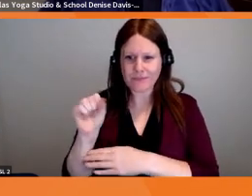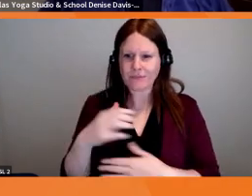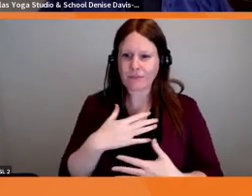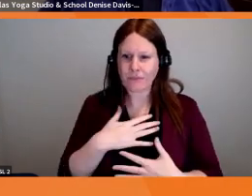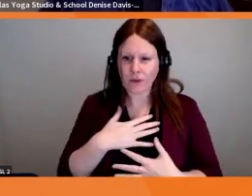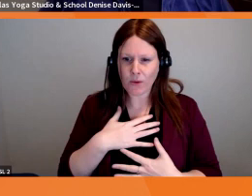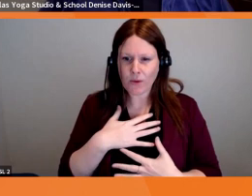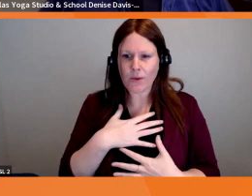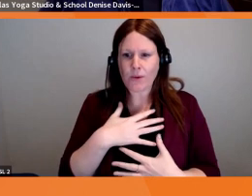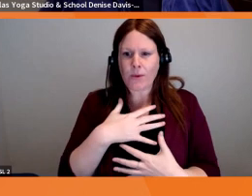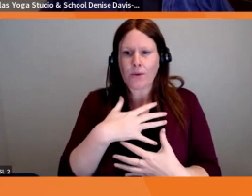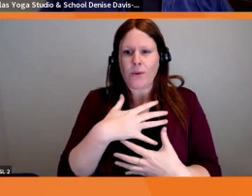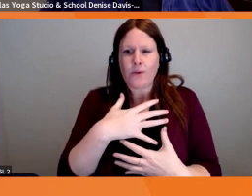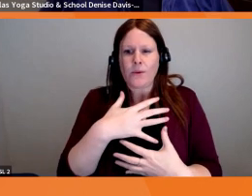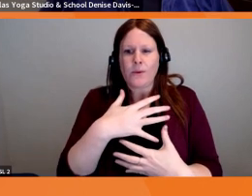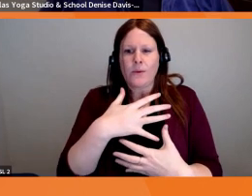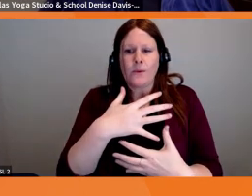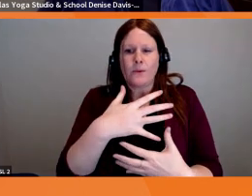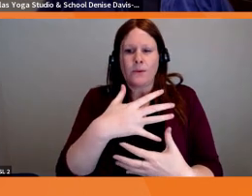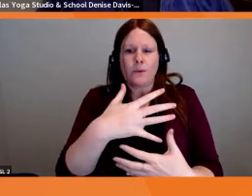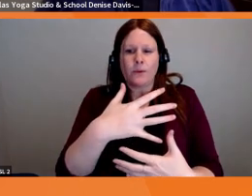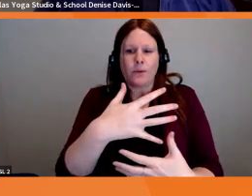a little bit fuller.